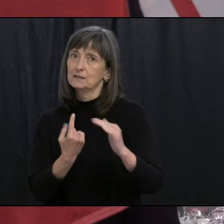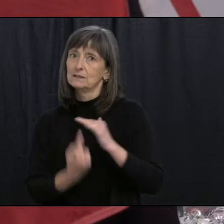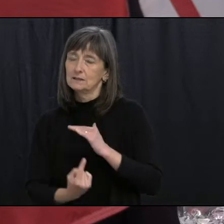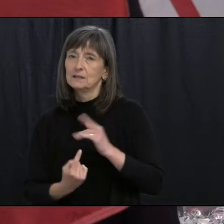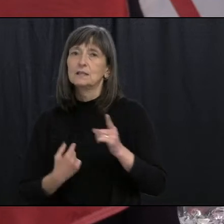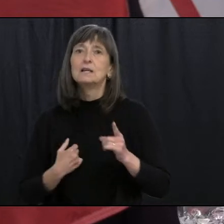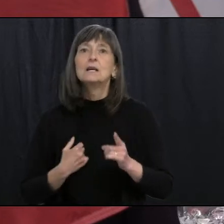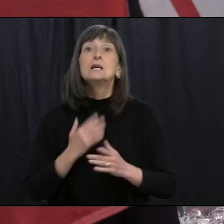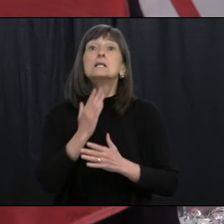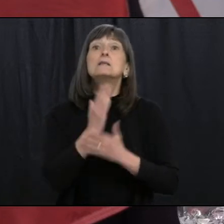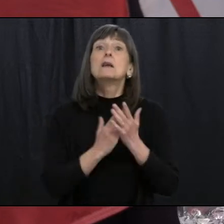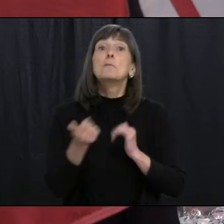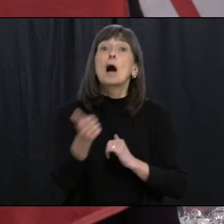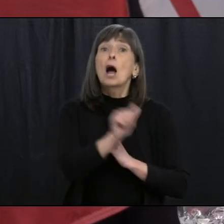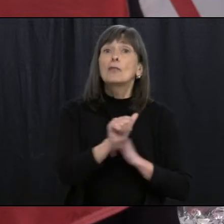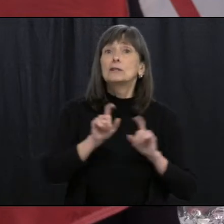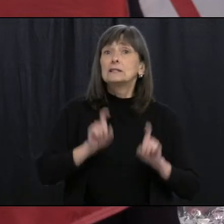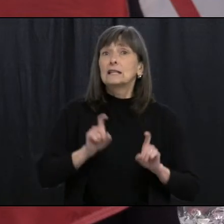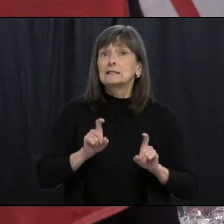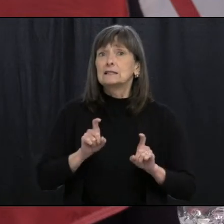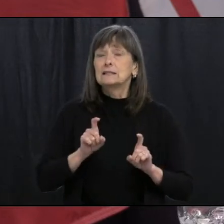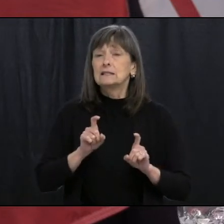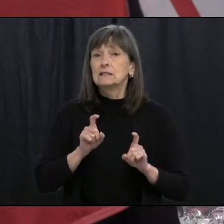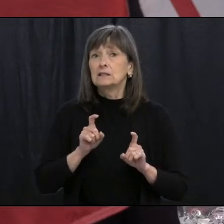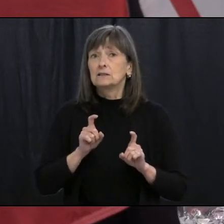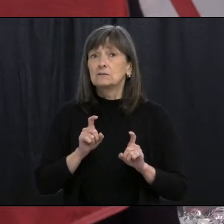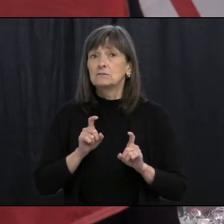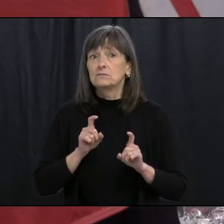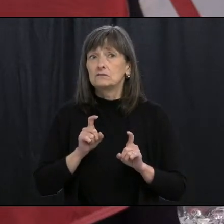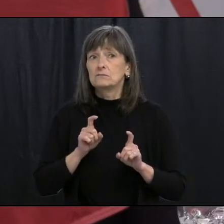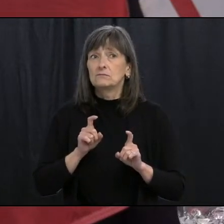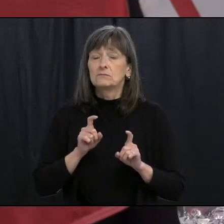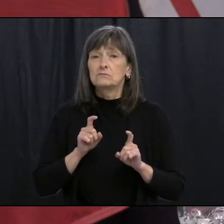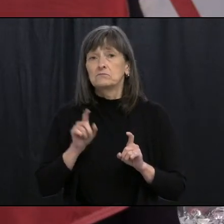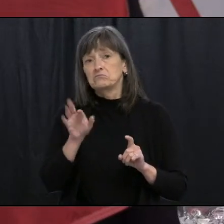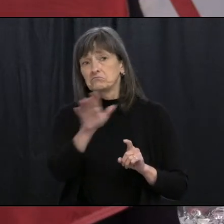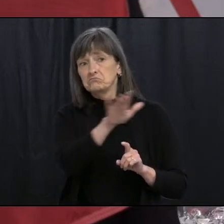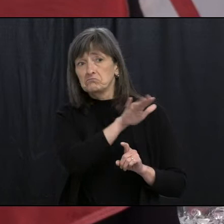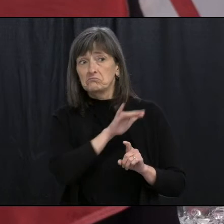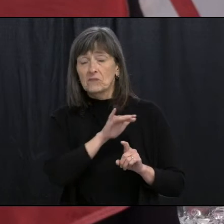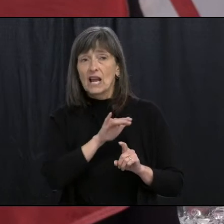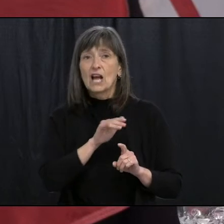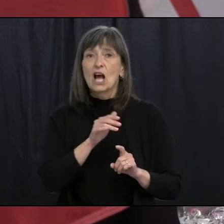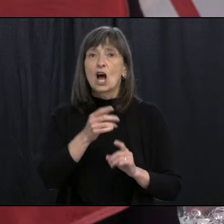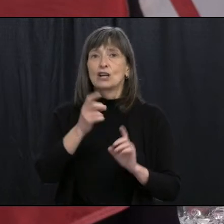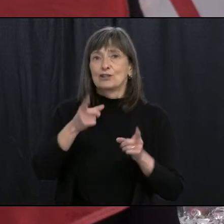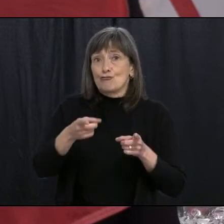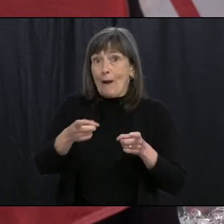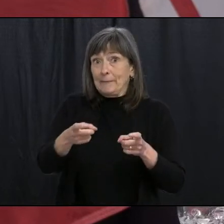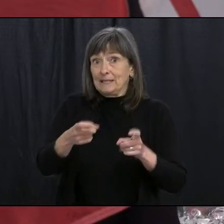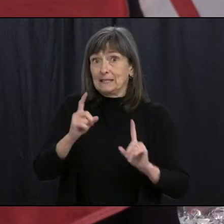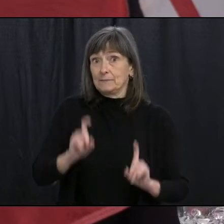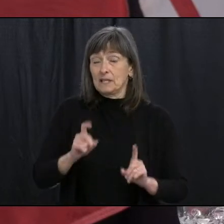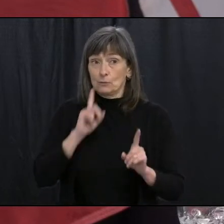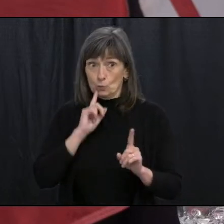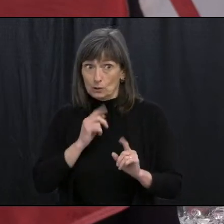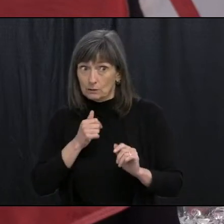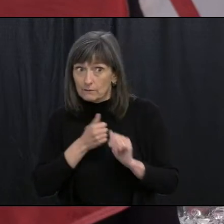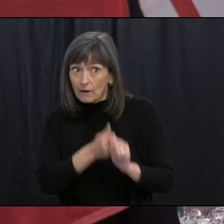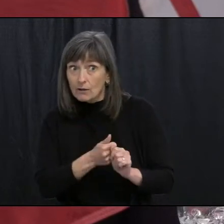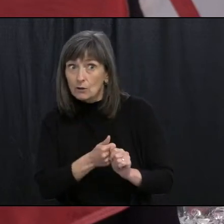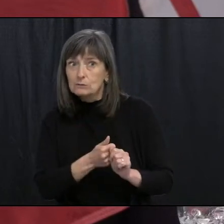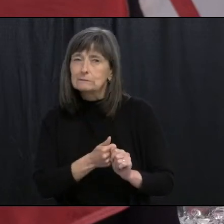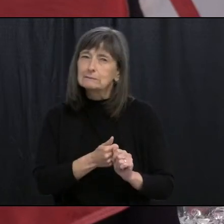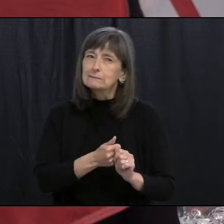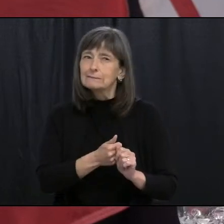of the more routine testing for COVID-19 that's been going on and whether or not that would need to continue as our case counts